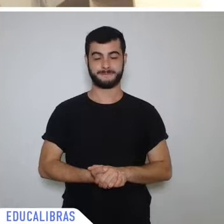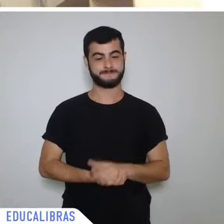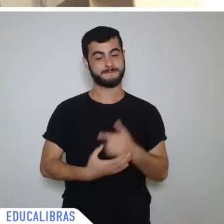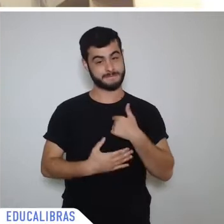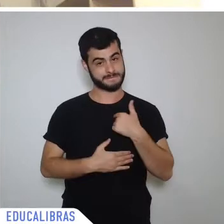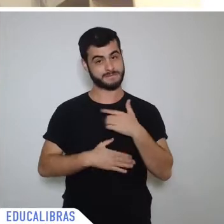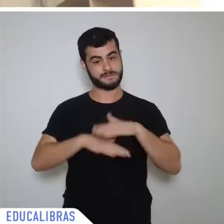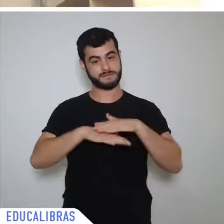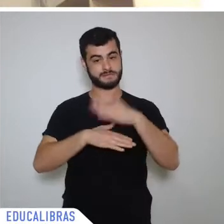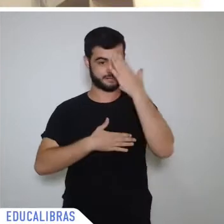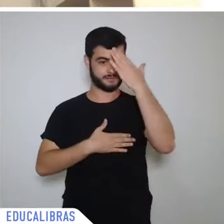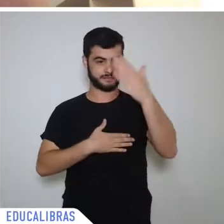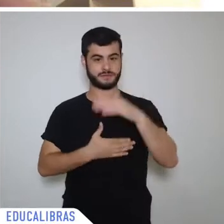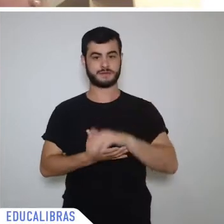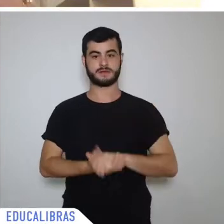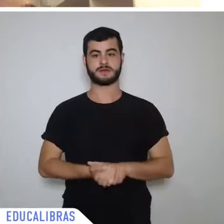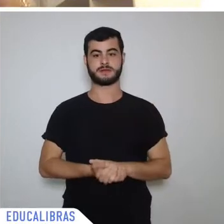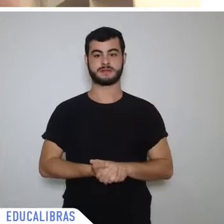Thank you very much, Deborah.